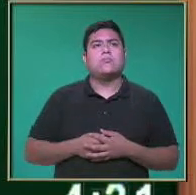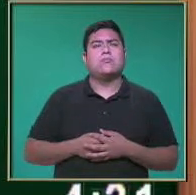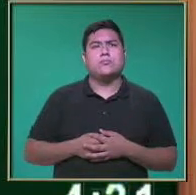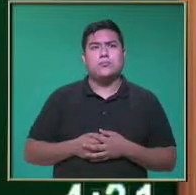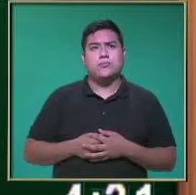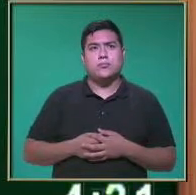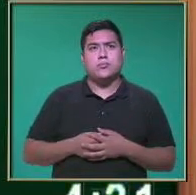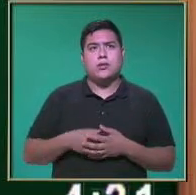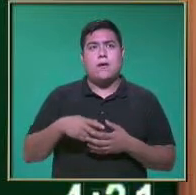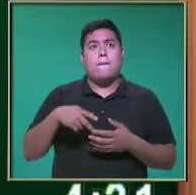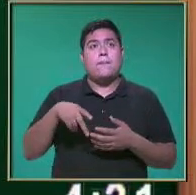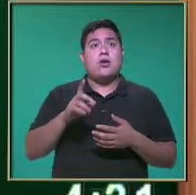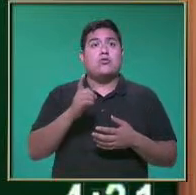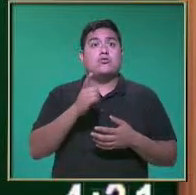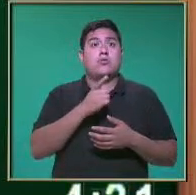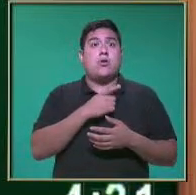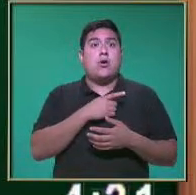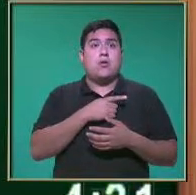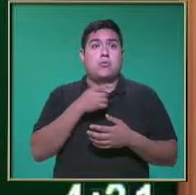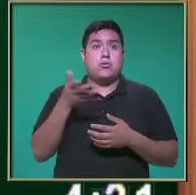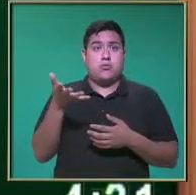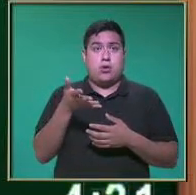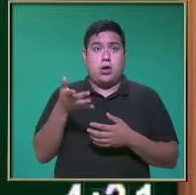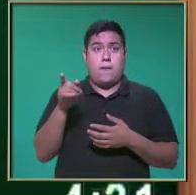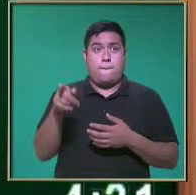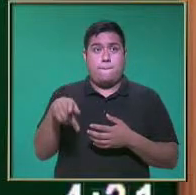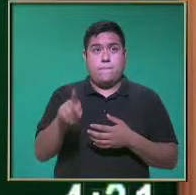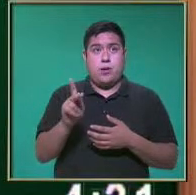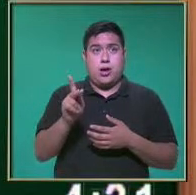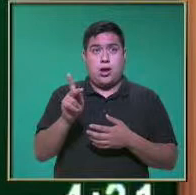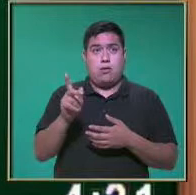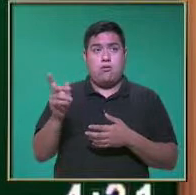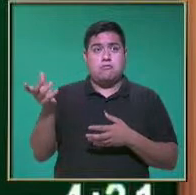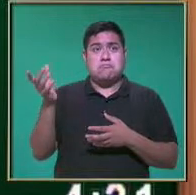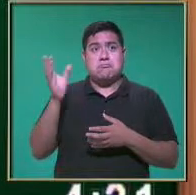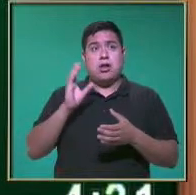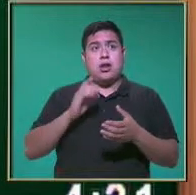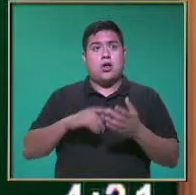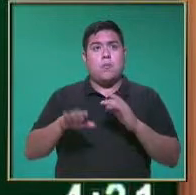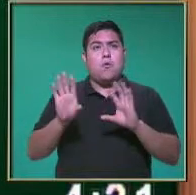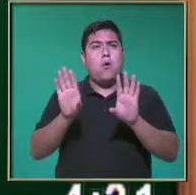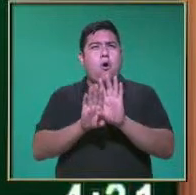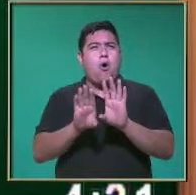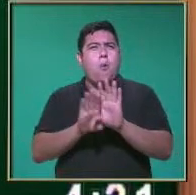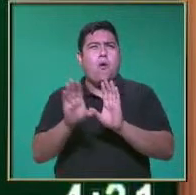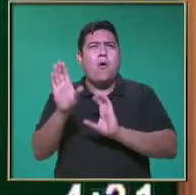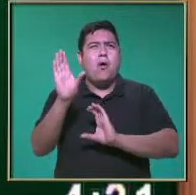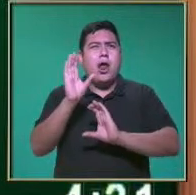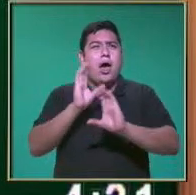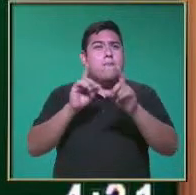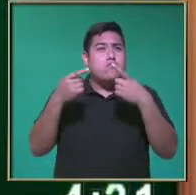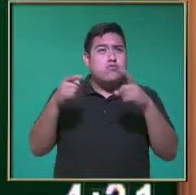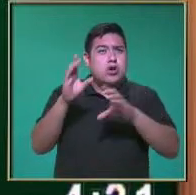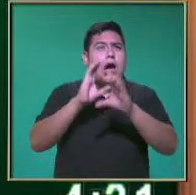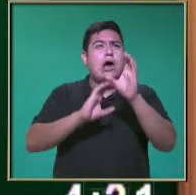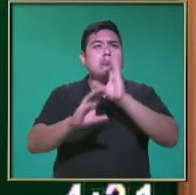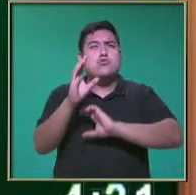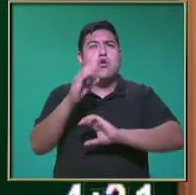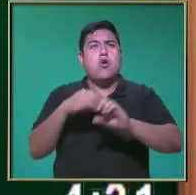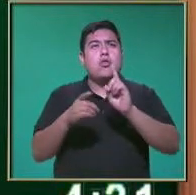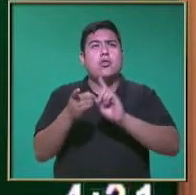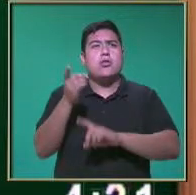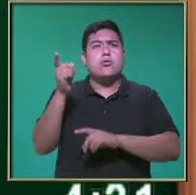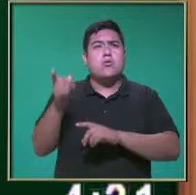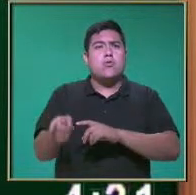birds, just as your figure does. Let me hear but one song from you, that I may greet you as the queen of